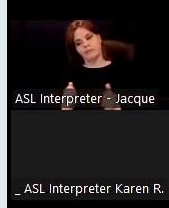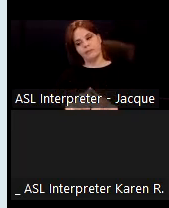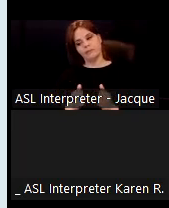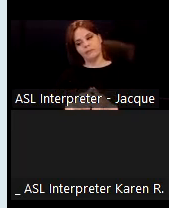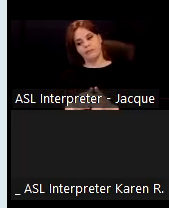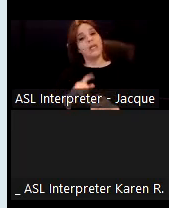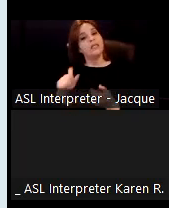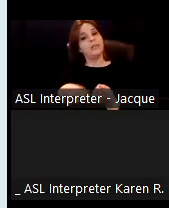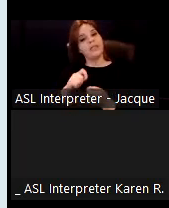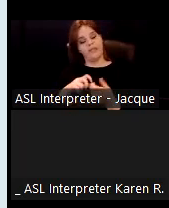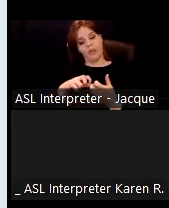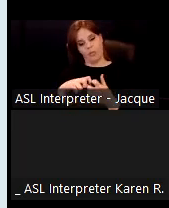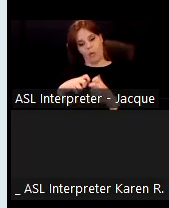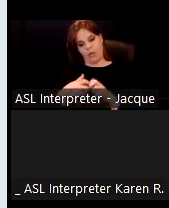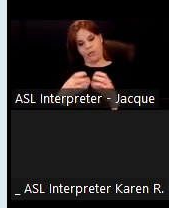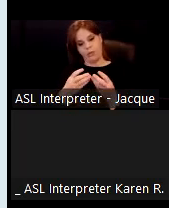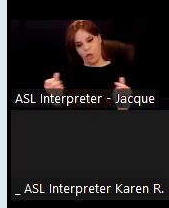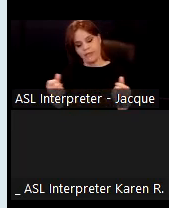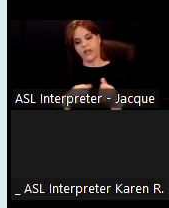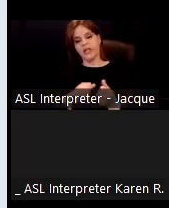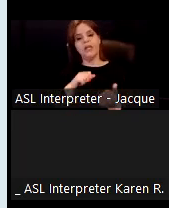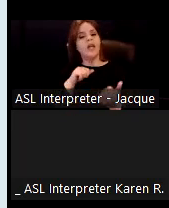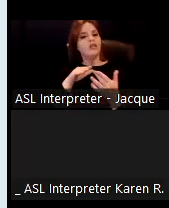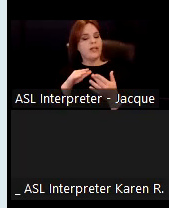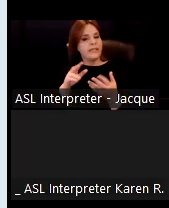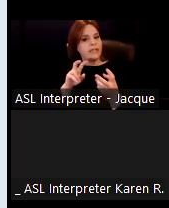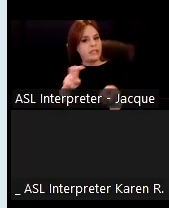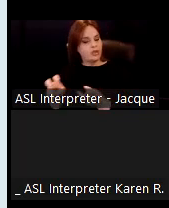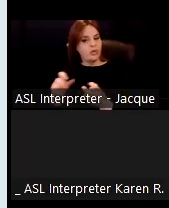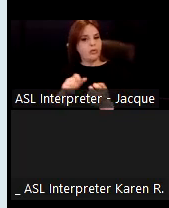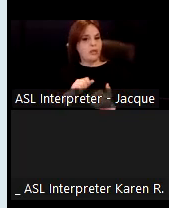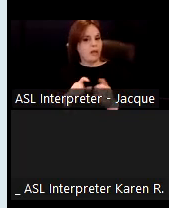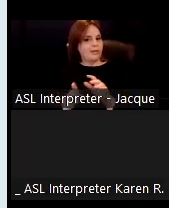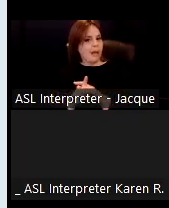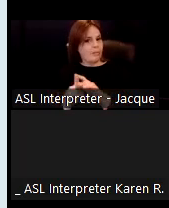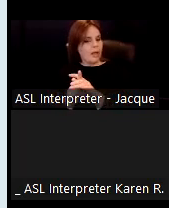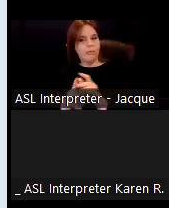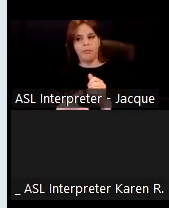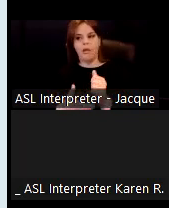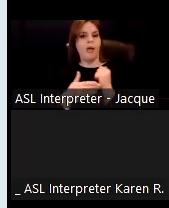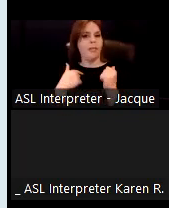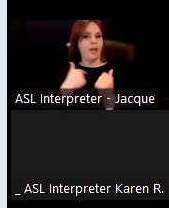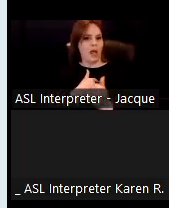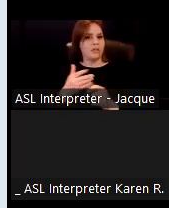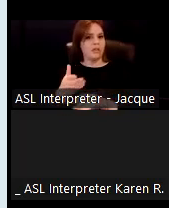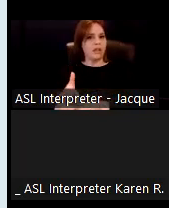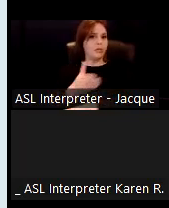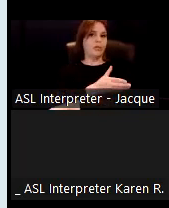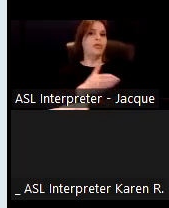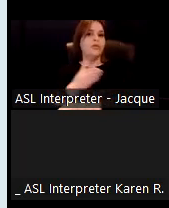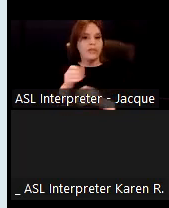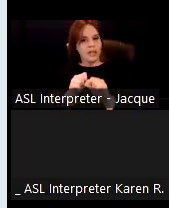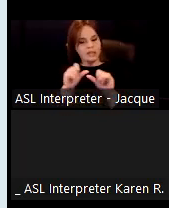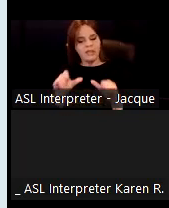problem solving, addressing issues that come up, helping us improve the system, any variety of